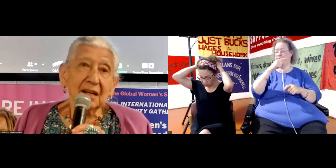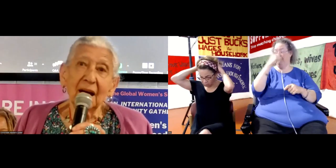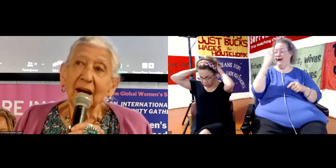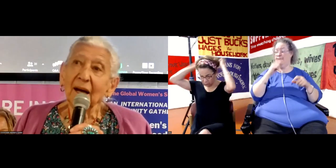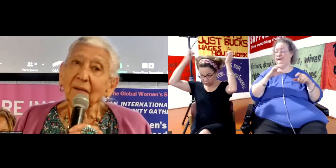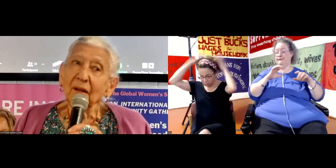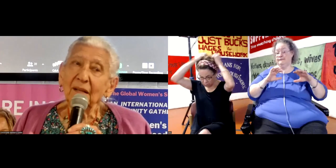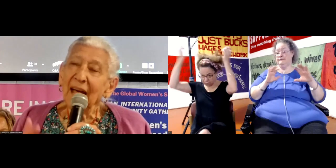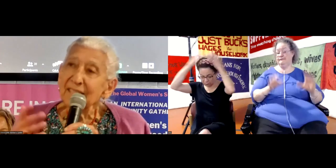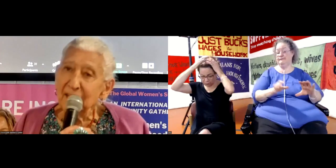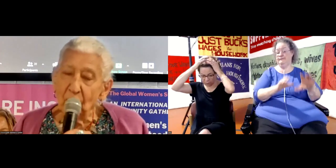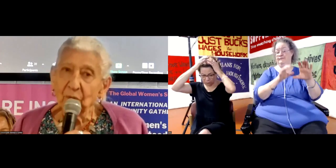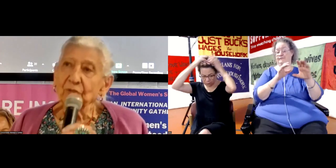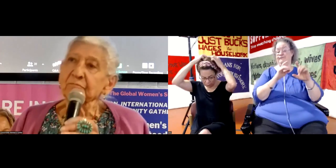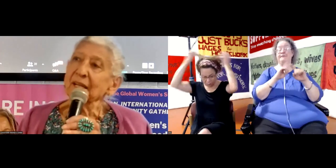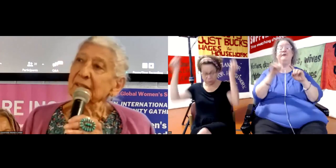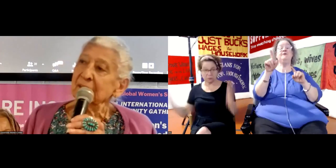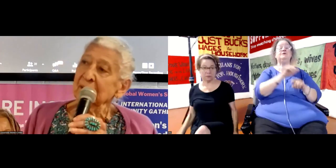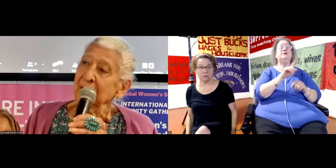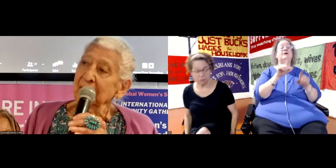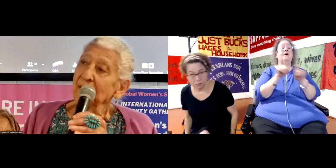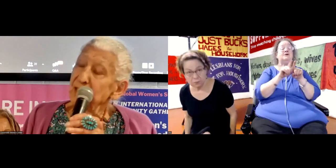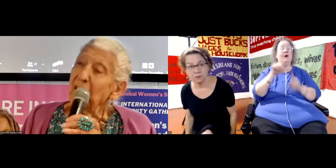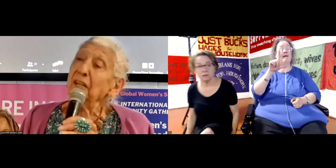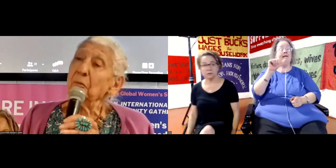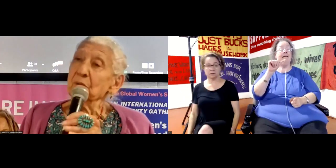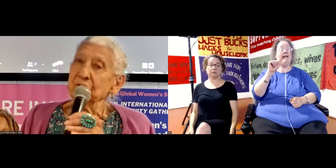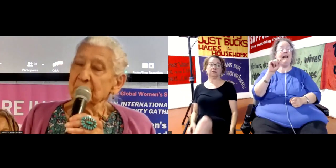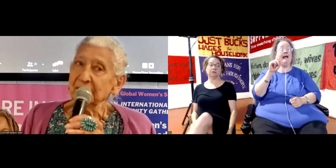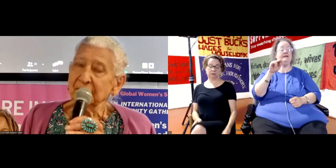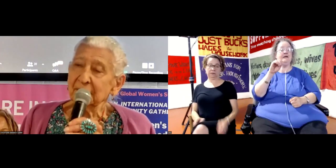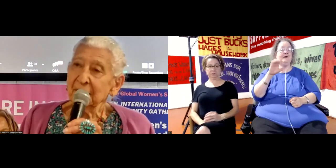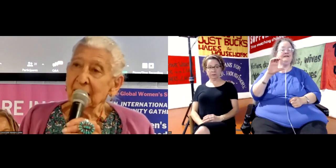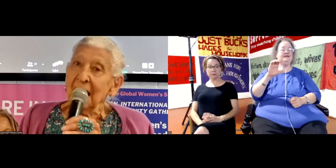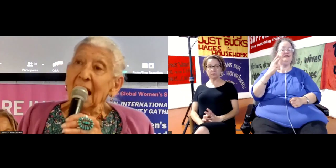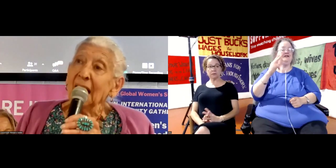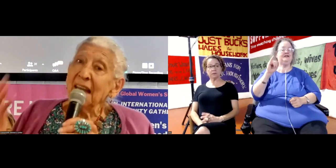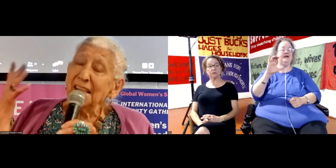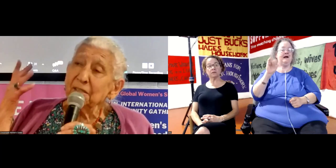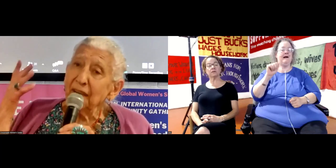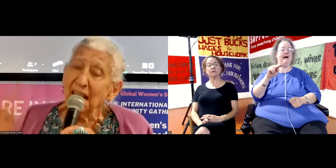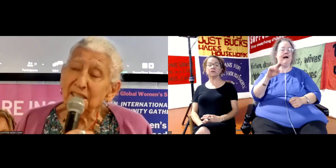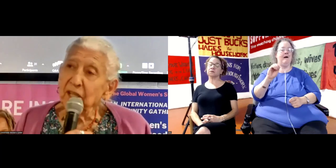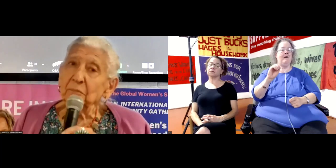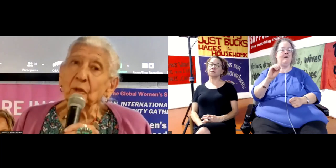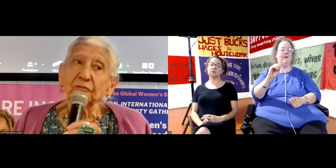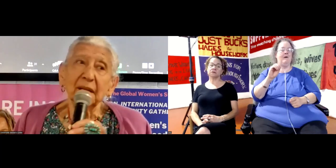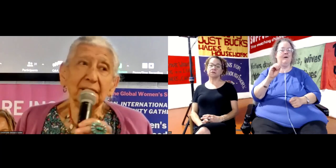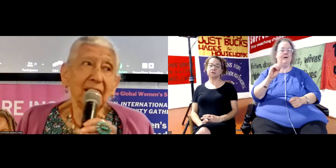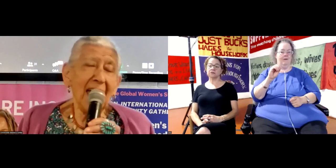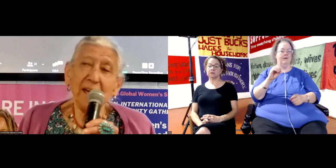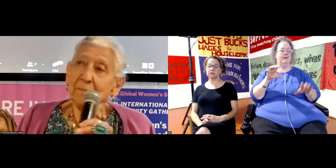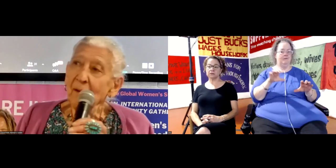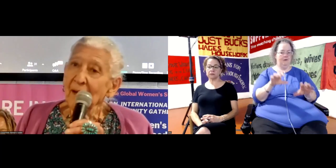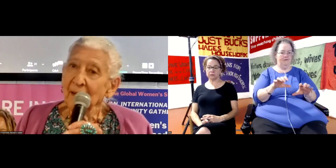was a Latino movement, a Chicano movement, a Native Indian